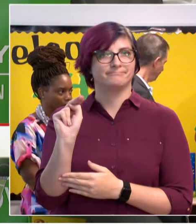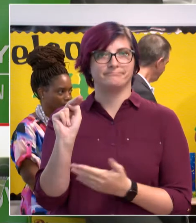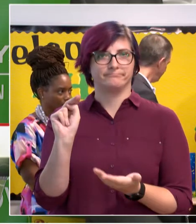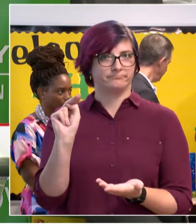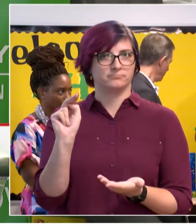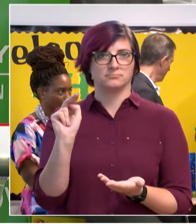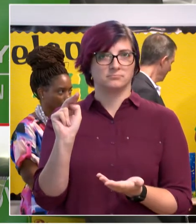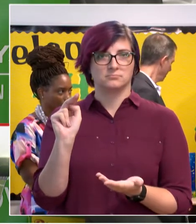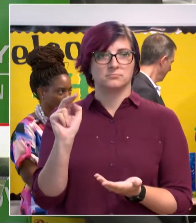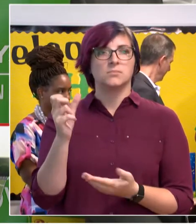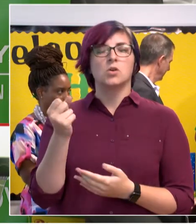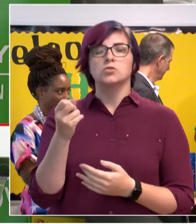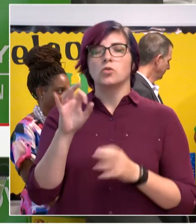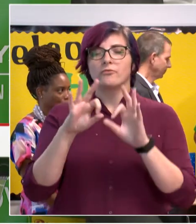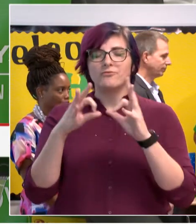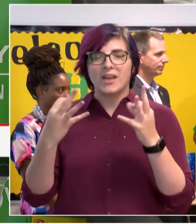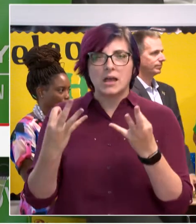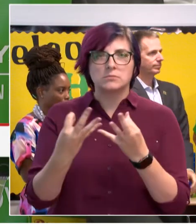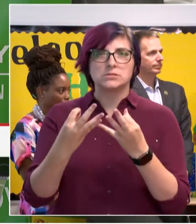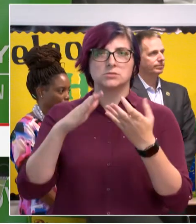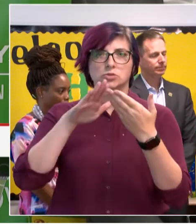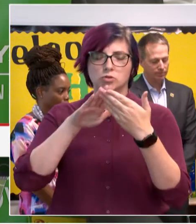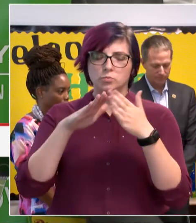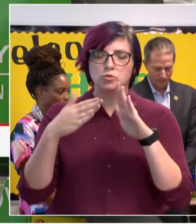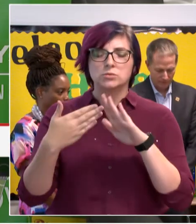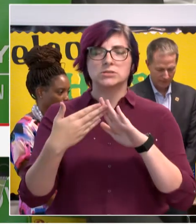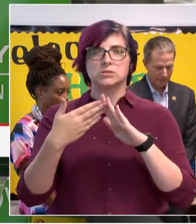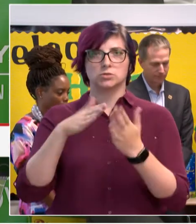So families, communities, schools.